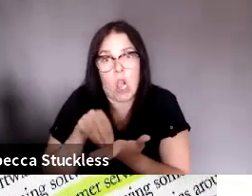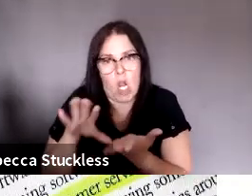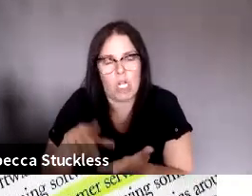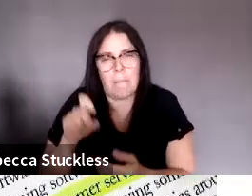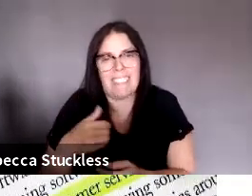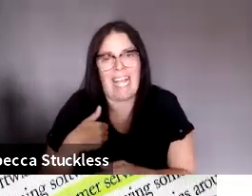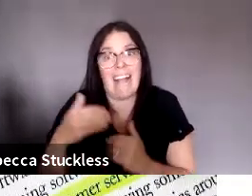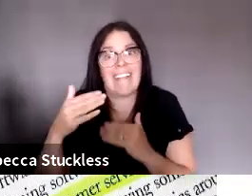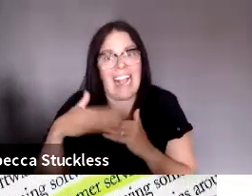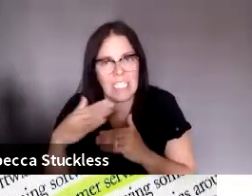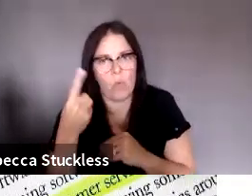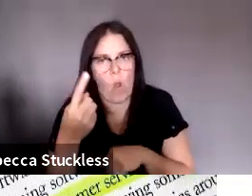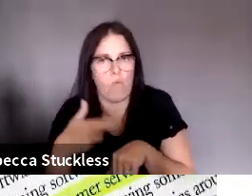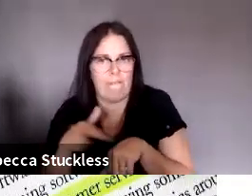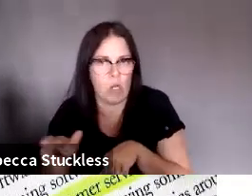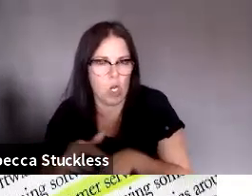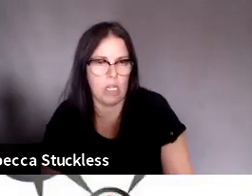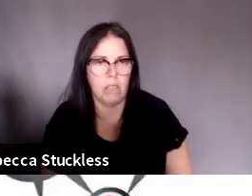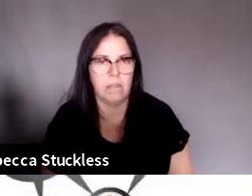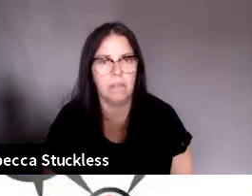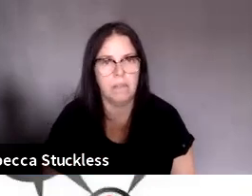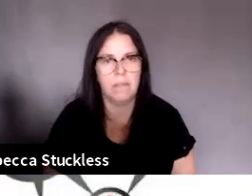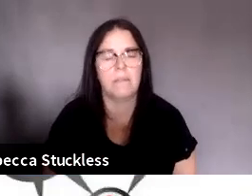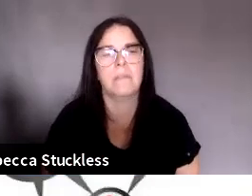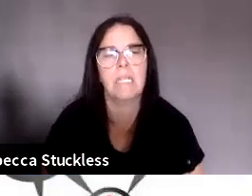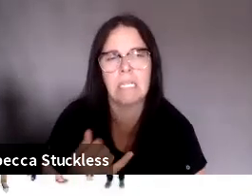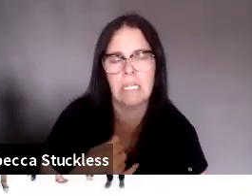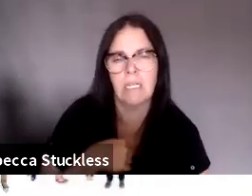So go back to where we left off here.